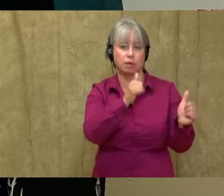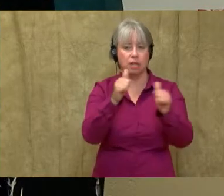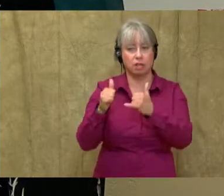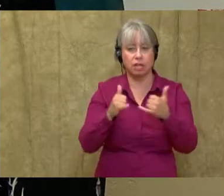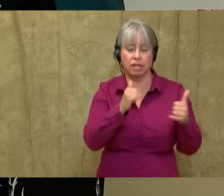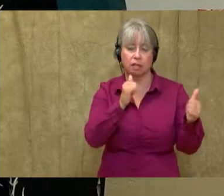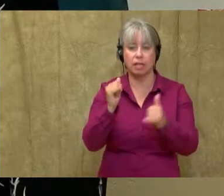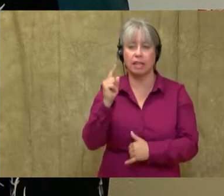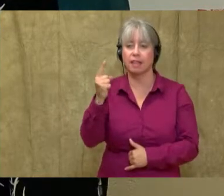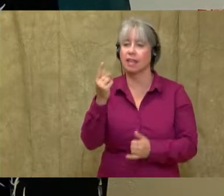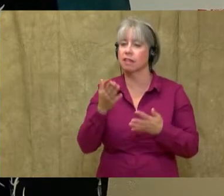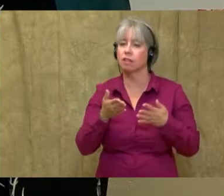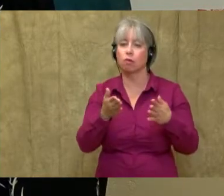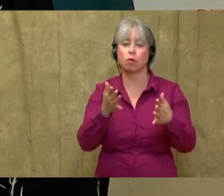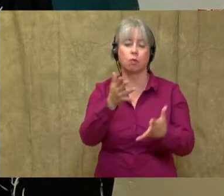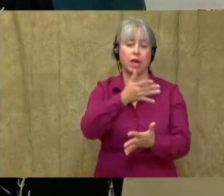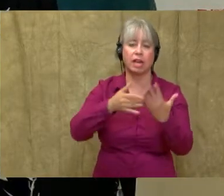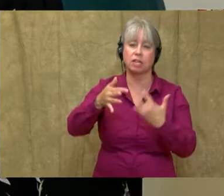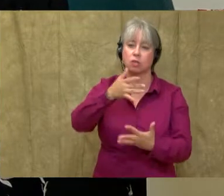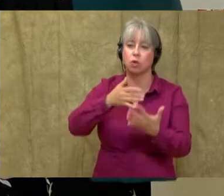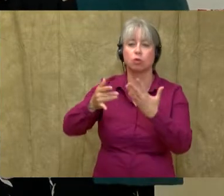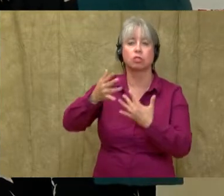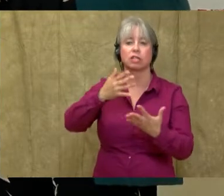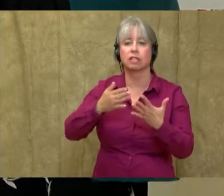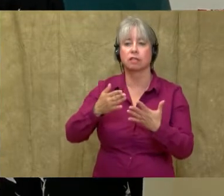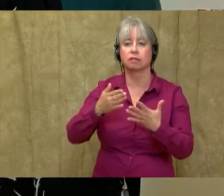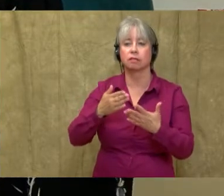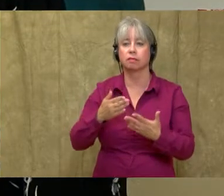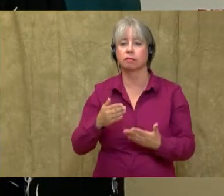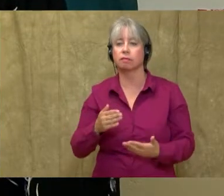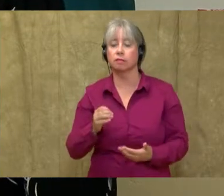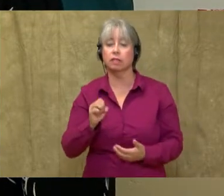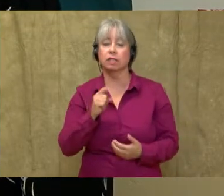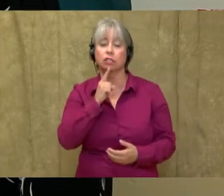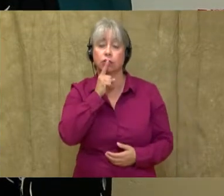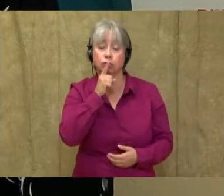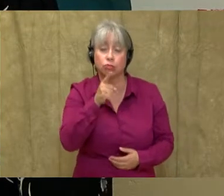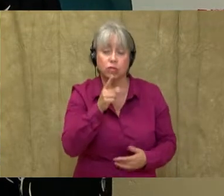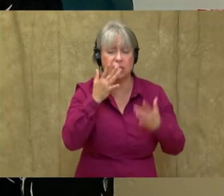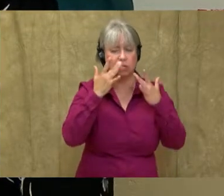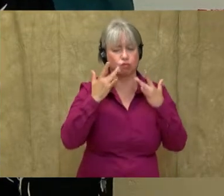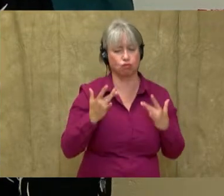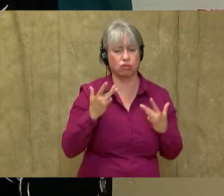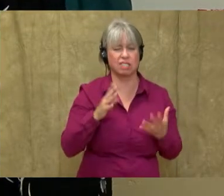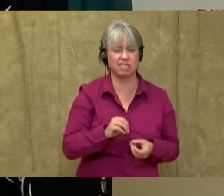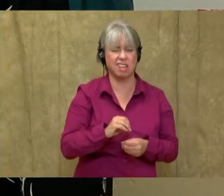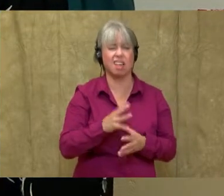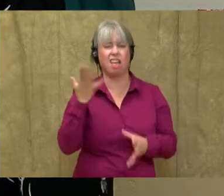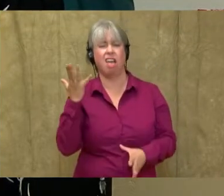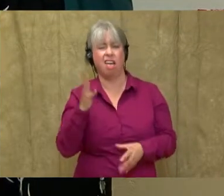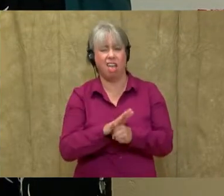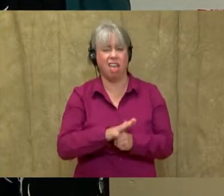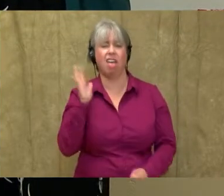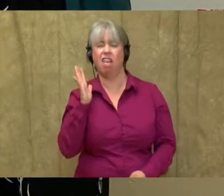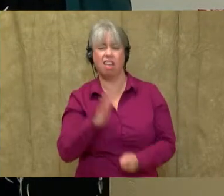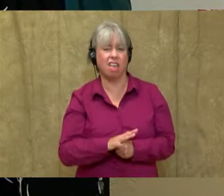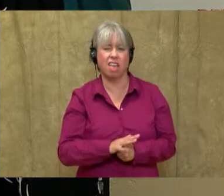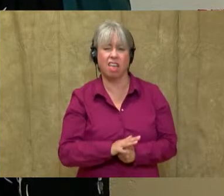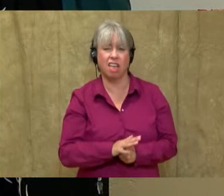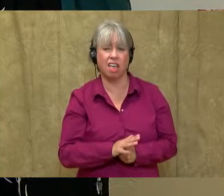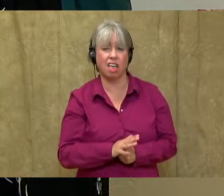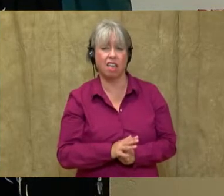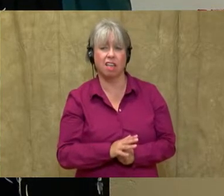for her to spend time with her friends. Is Ellis really sad or really upset about these 3 things, these 3 downfalls?